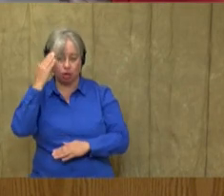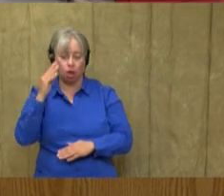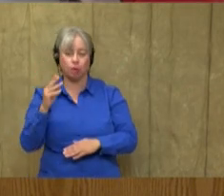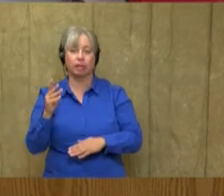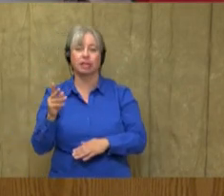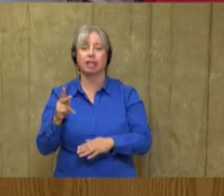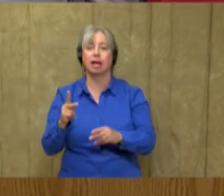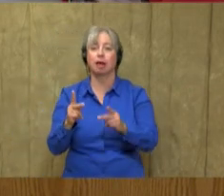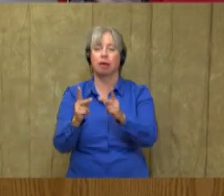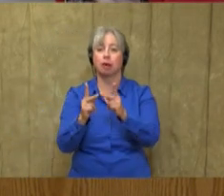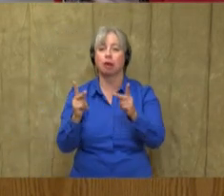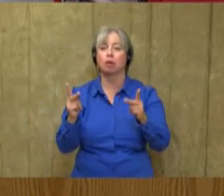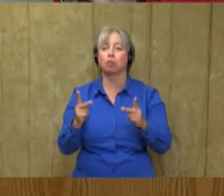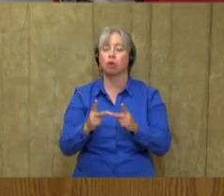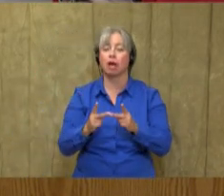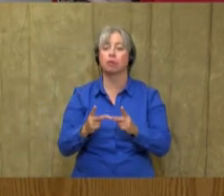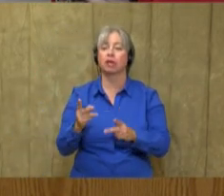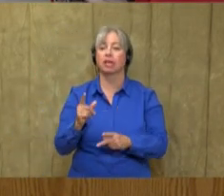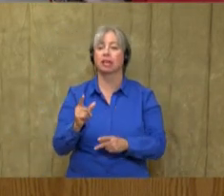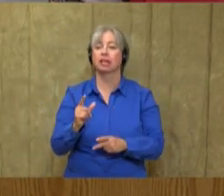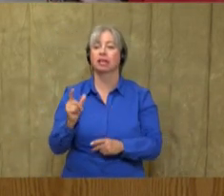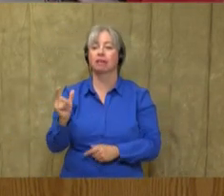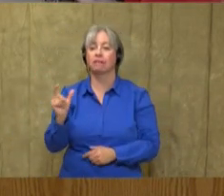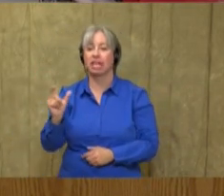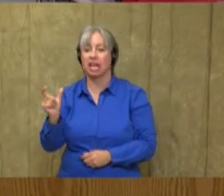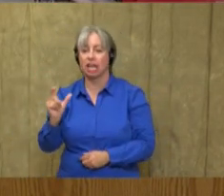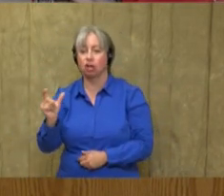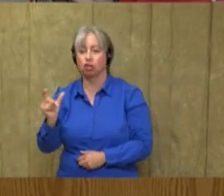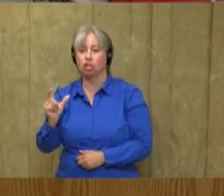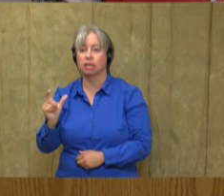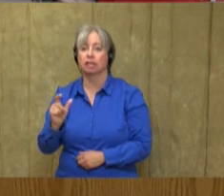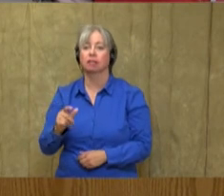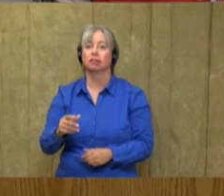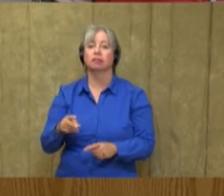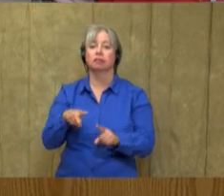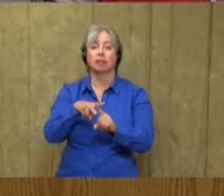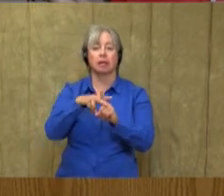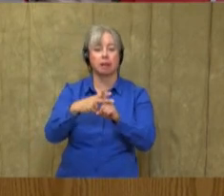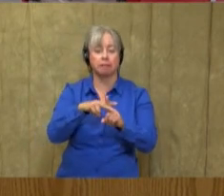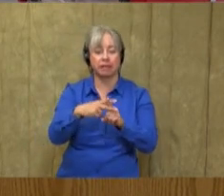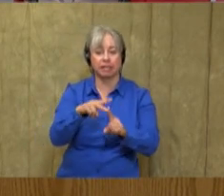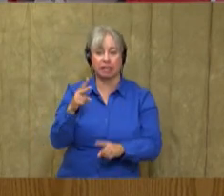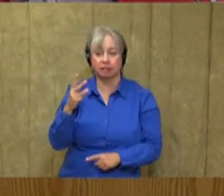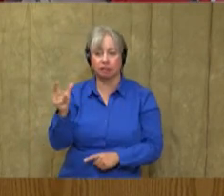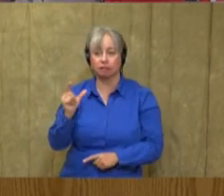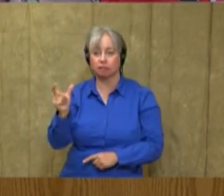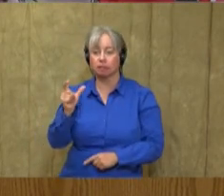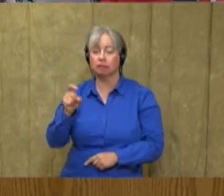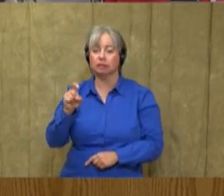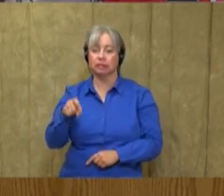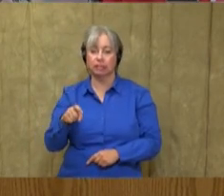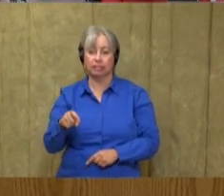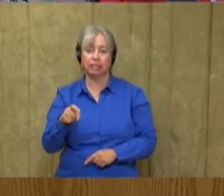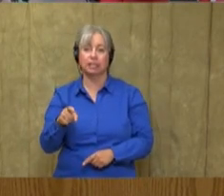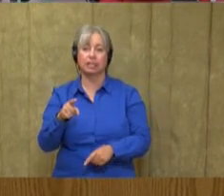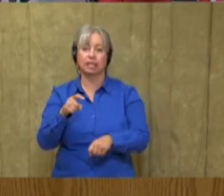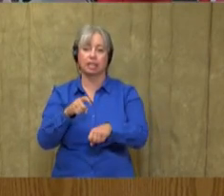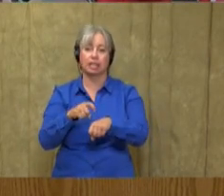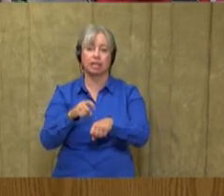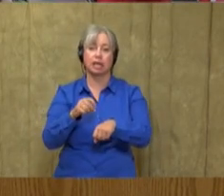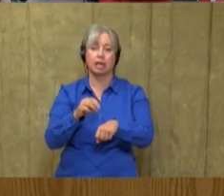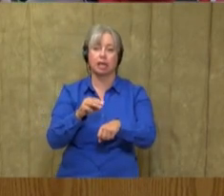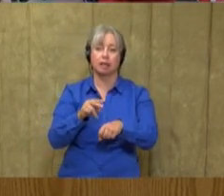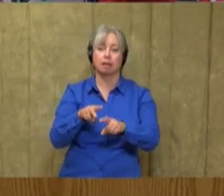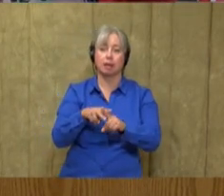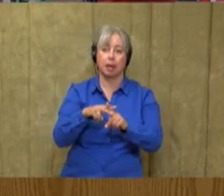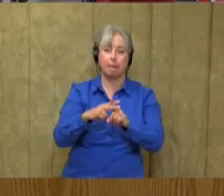energy. Mechanical waves are the waves that need that medium in order to pass through. And just a quick recall of